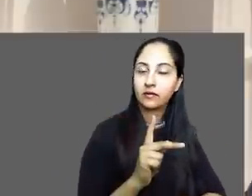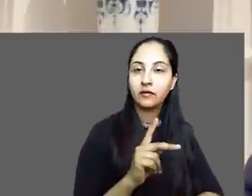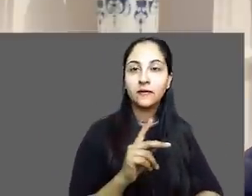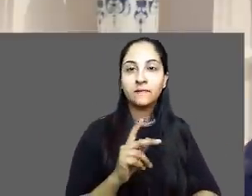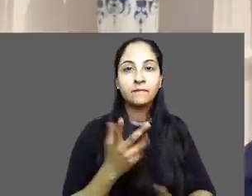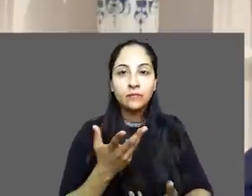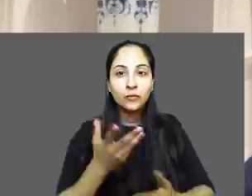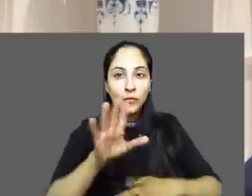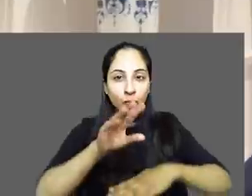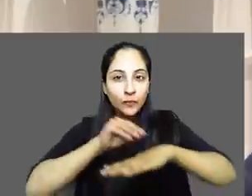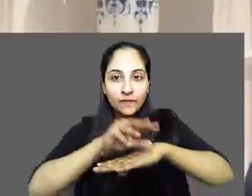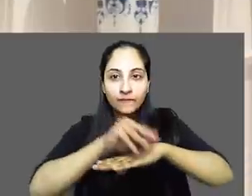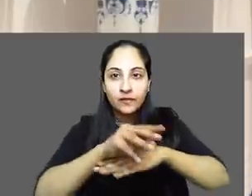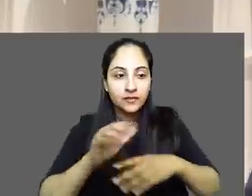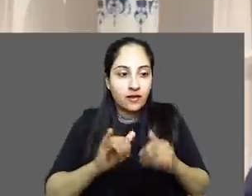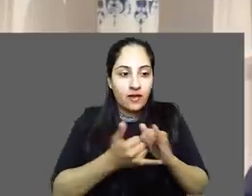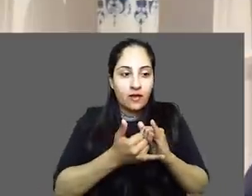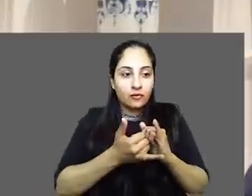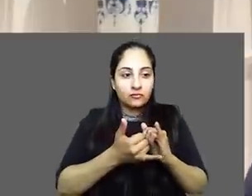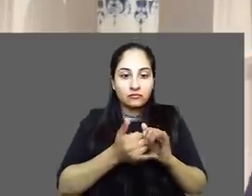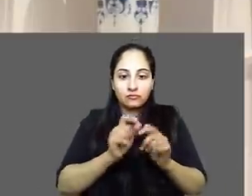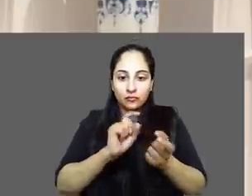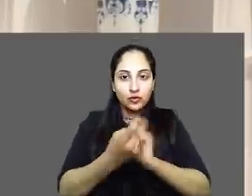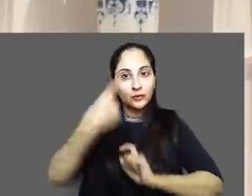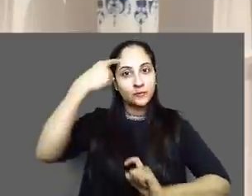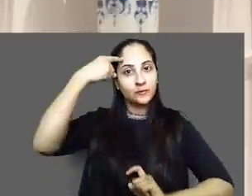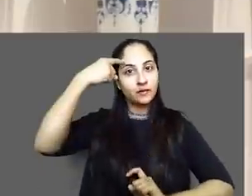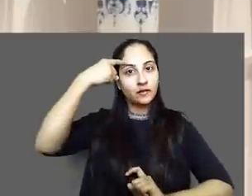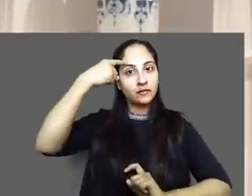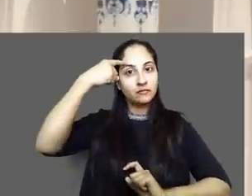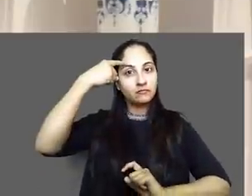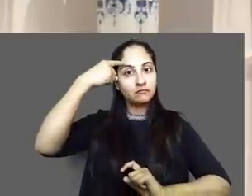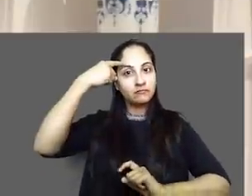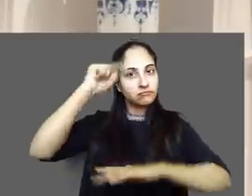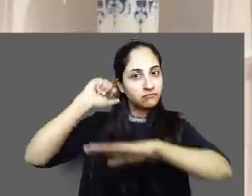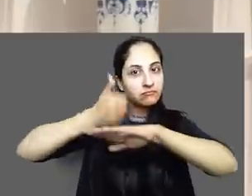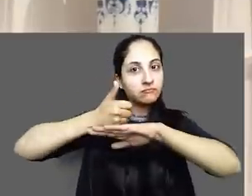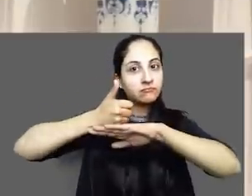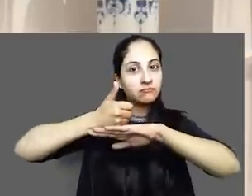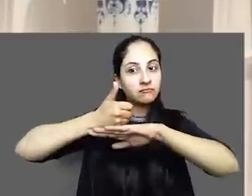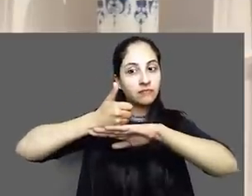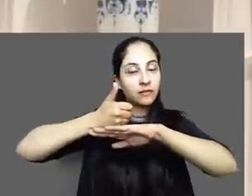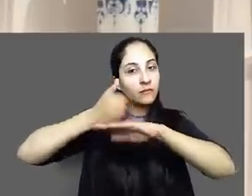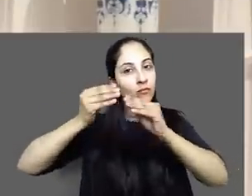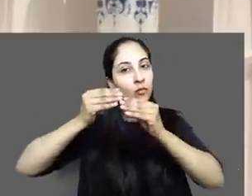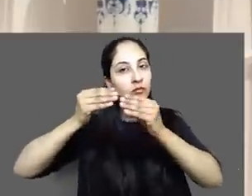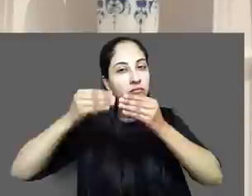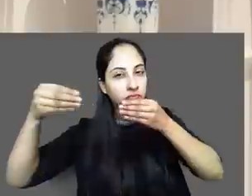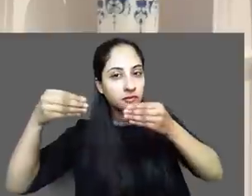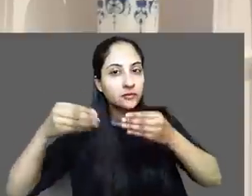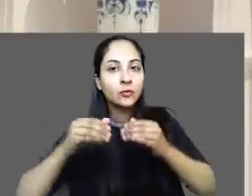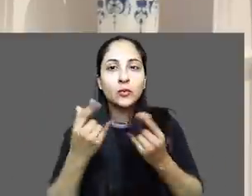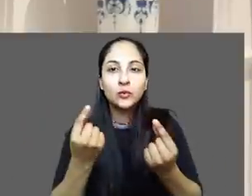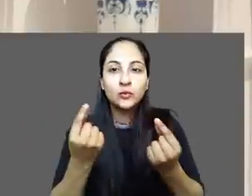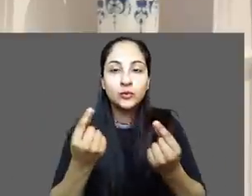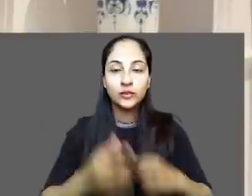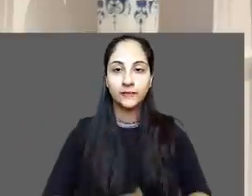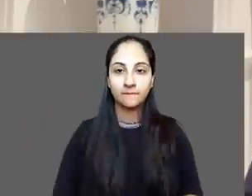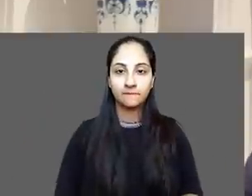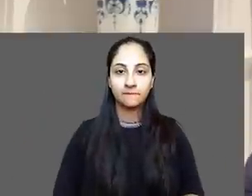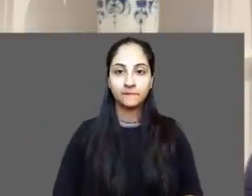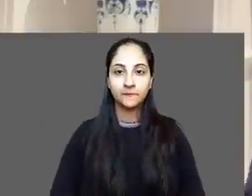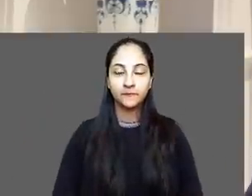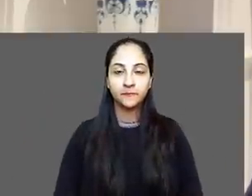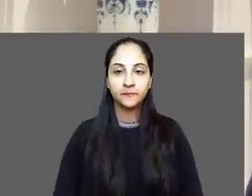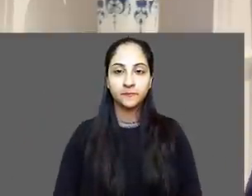respect to day-to-day life, family life, things that people have to, contend with in terms of their